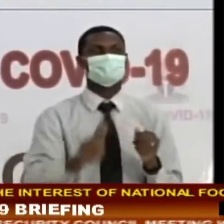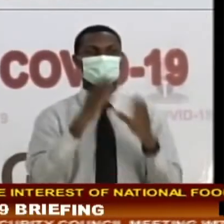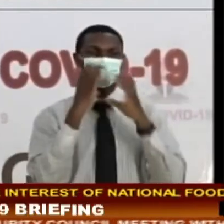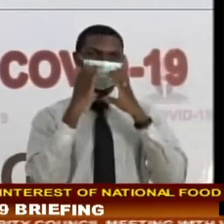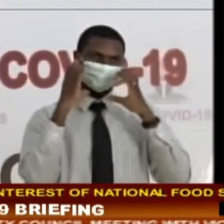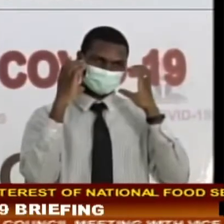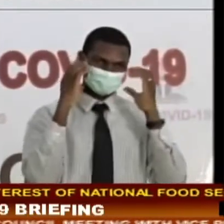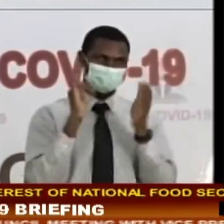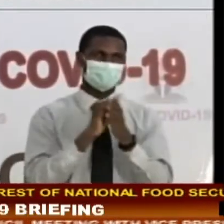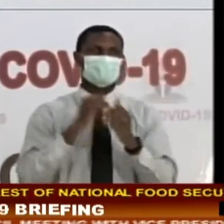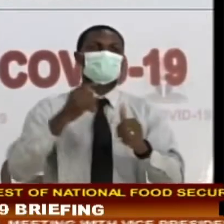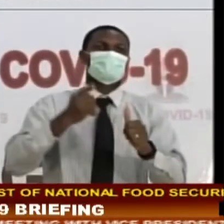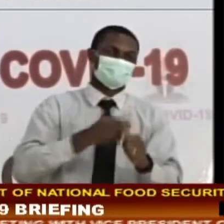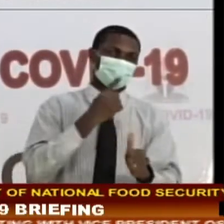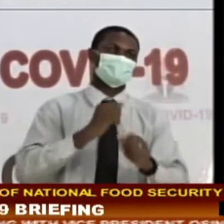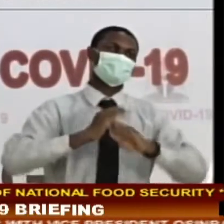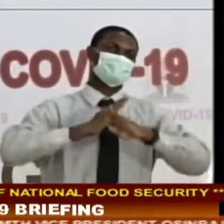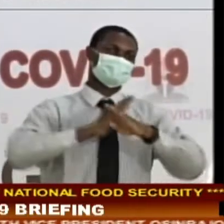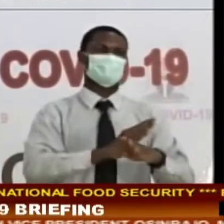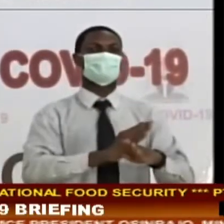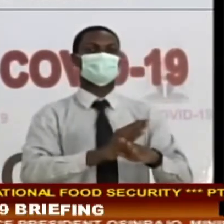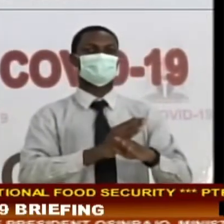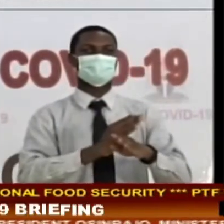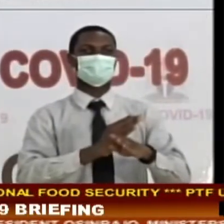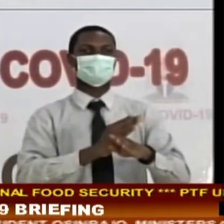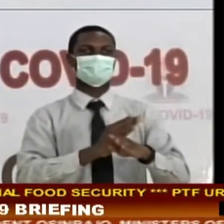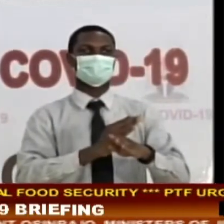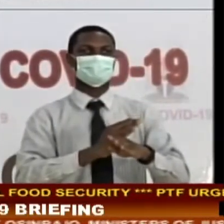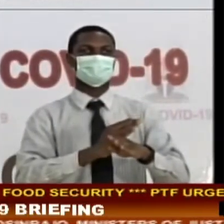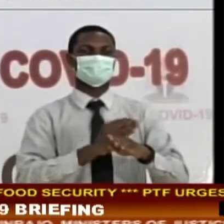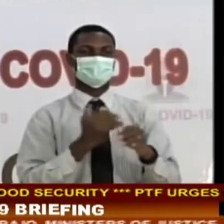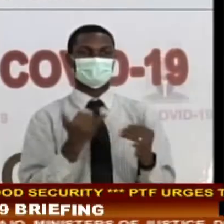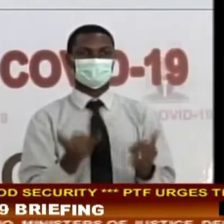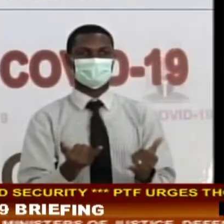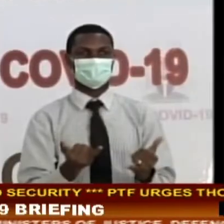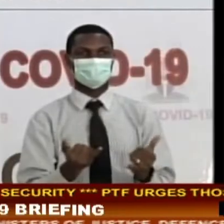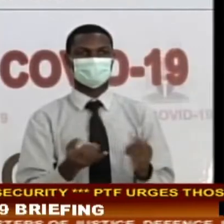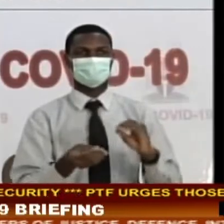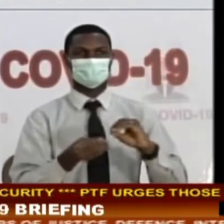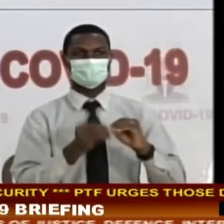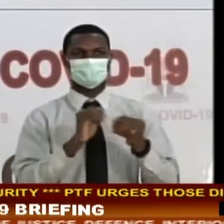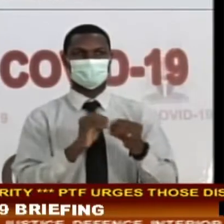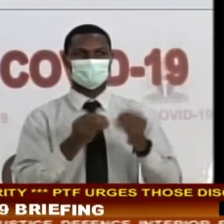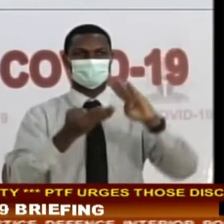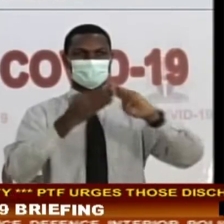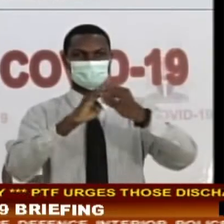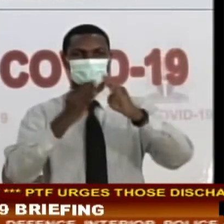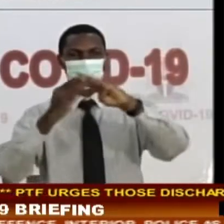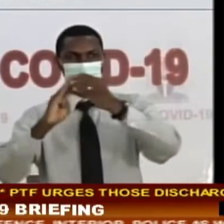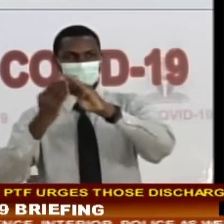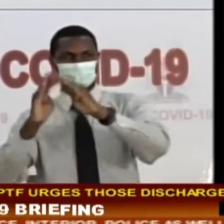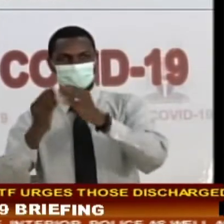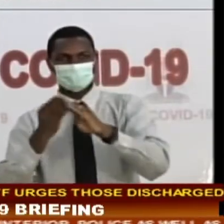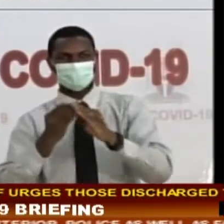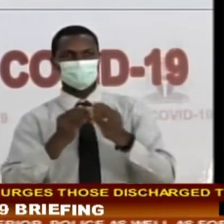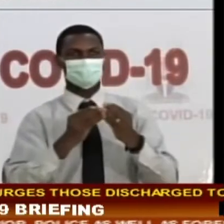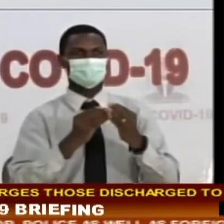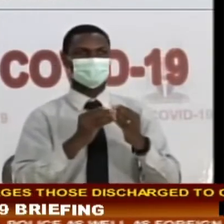form of self- protection the present rate of community transmission makes these